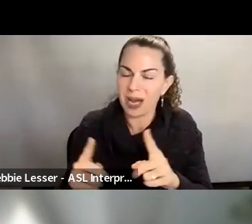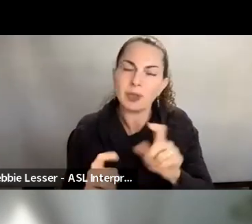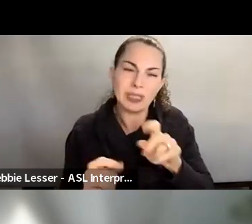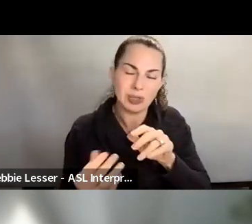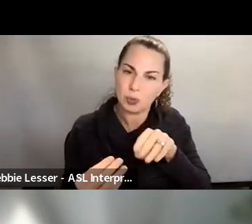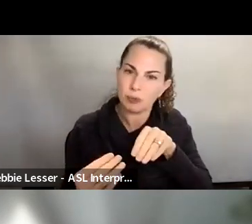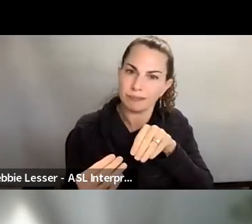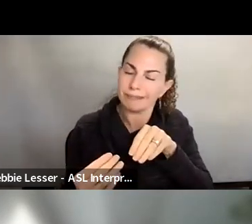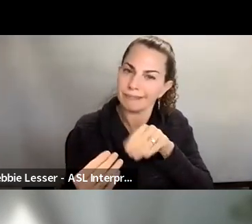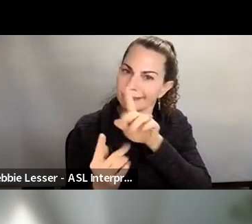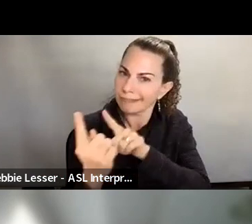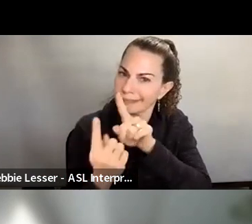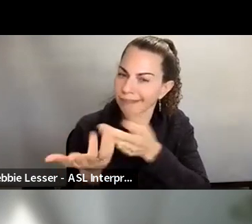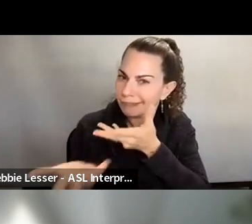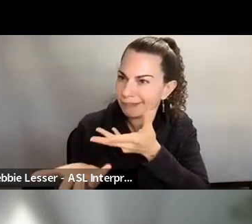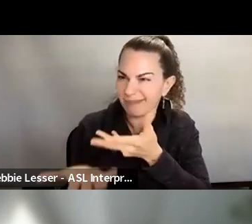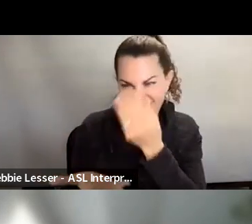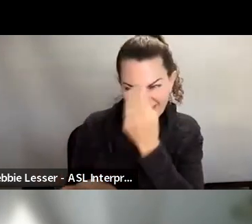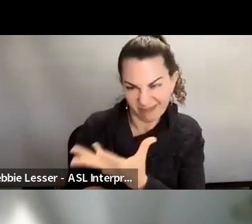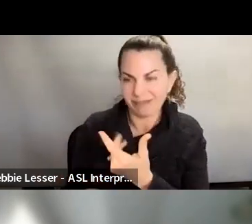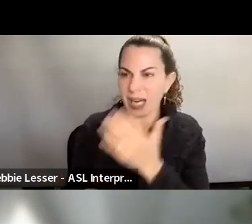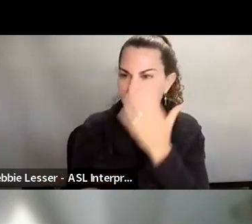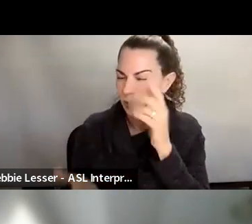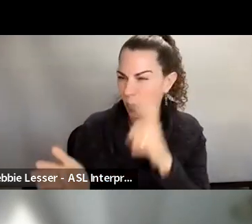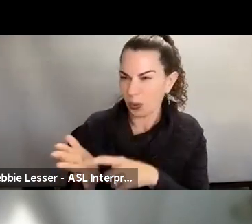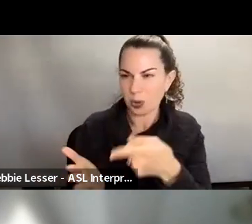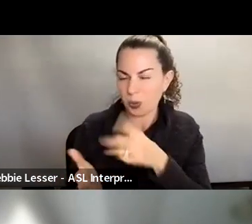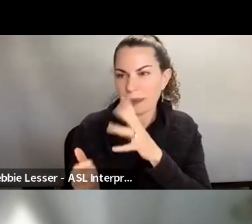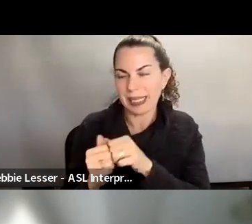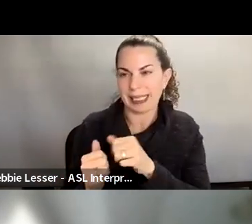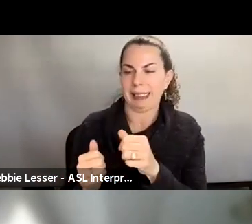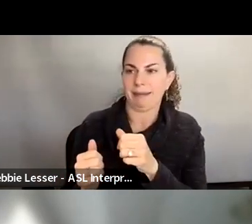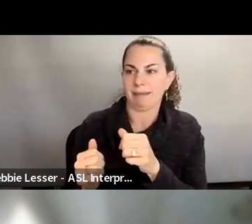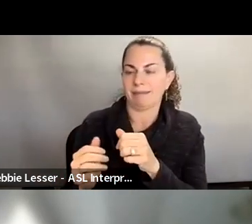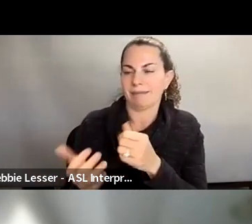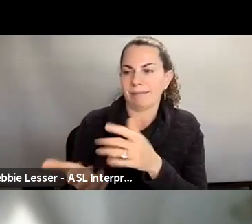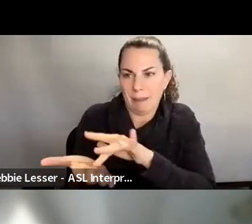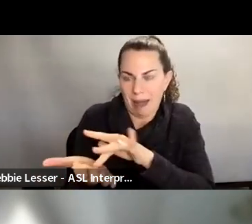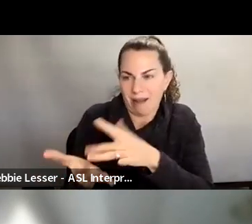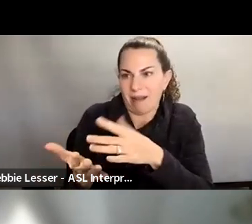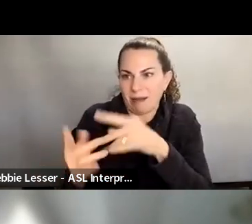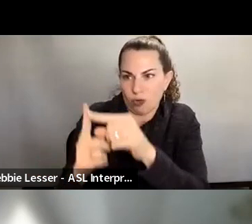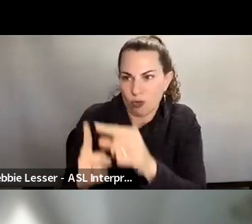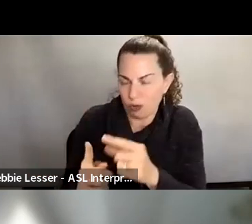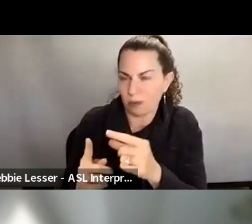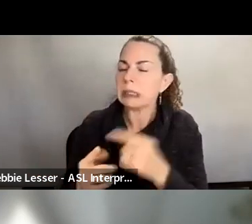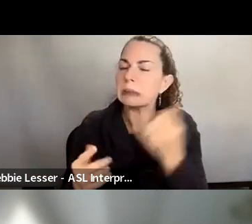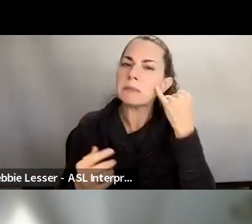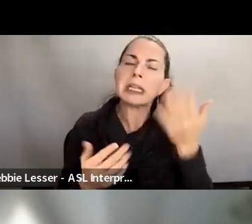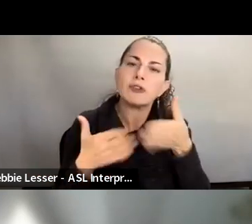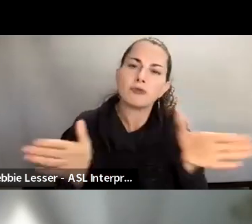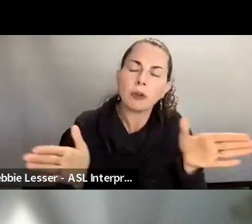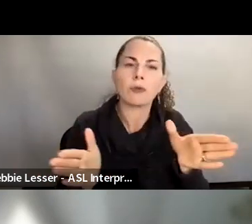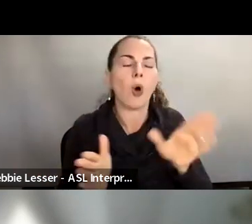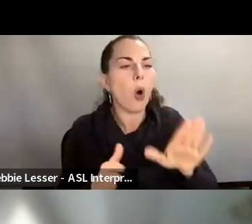noticed that you were speaking clinically. By all means, if it's casual conversation, like, your daughter called, how's the weather?